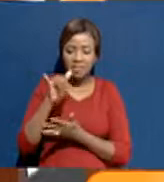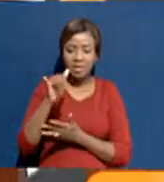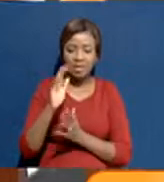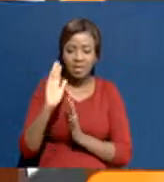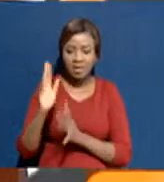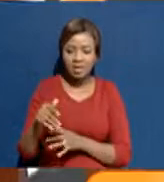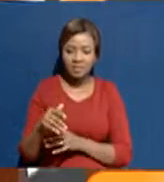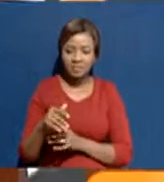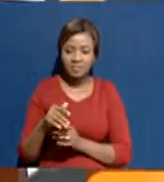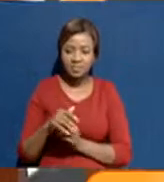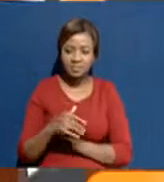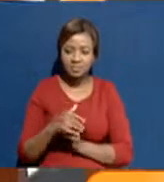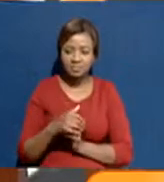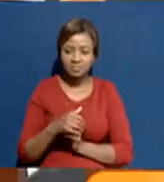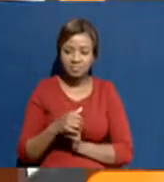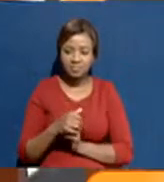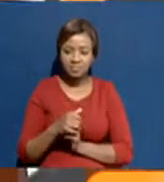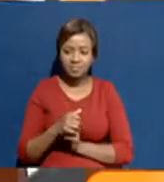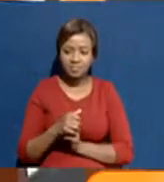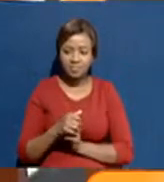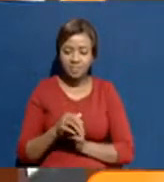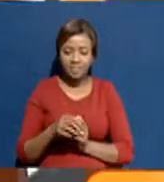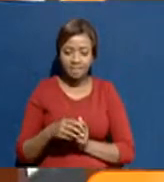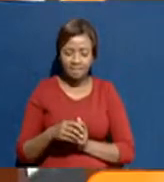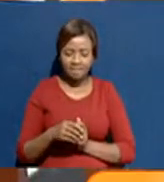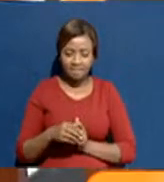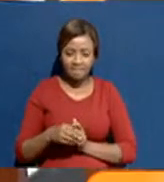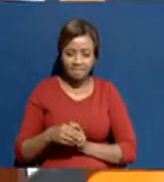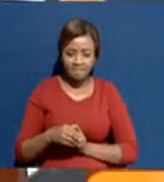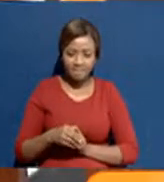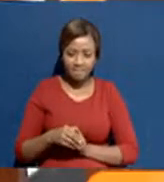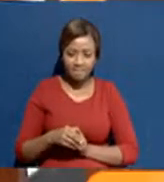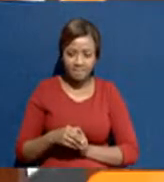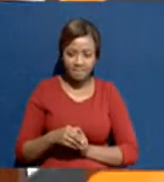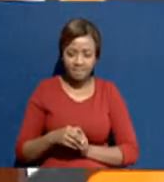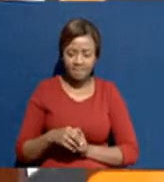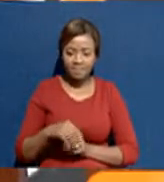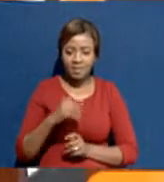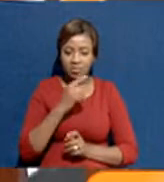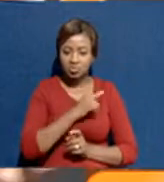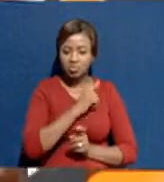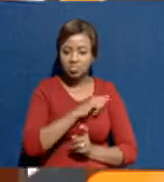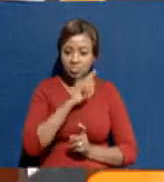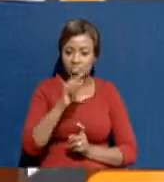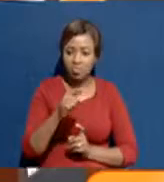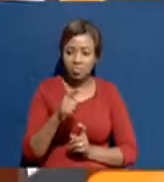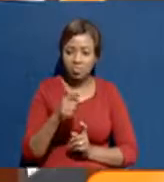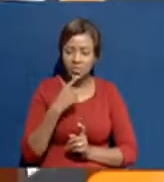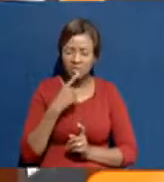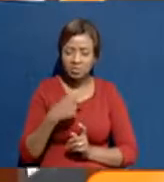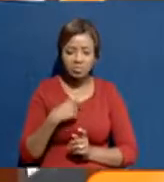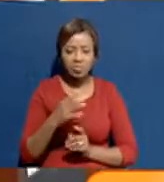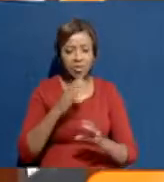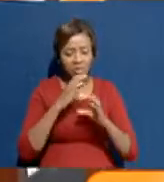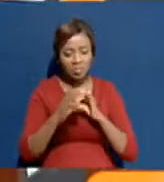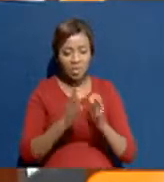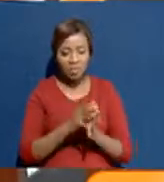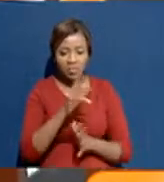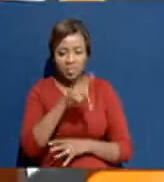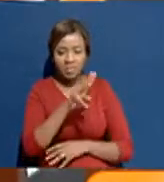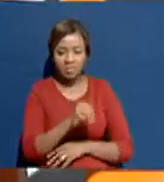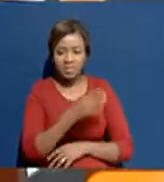So he was taking them. He's also a very good friend of the prime minister. So Mburu is actually the guy who now told me, talk to the prime minister, he's here